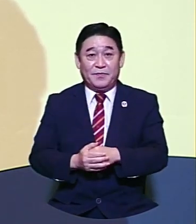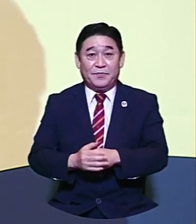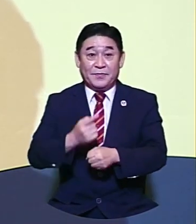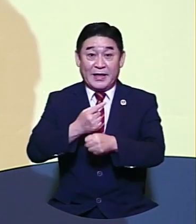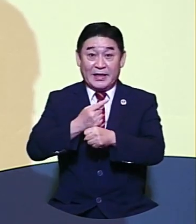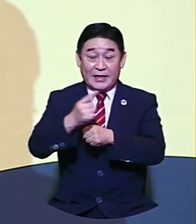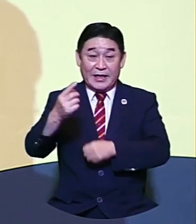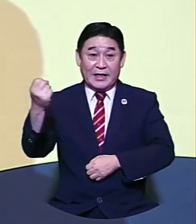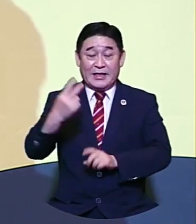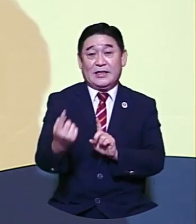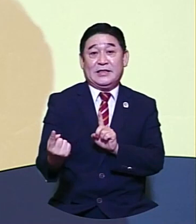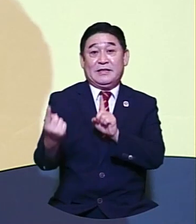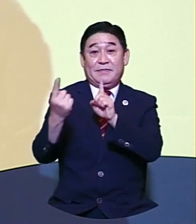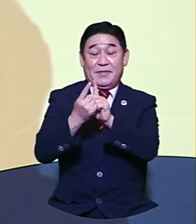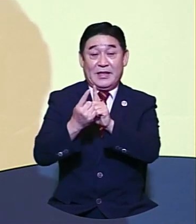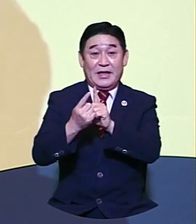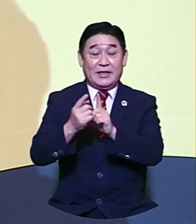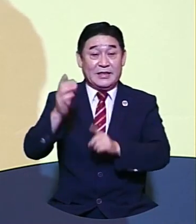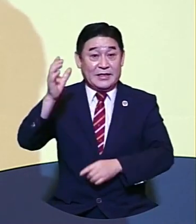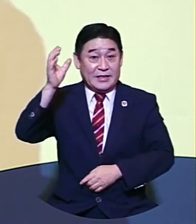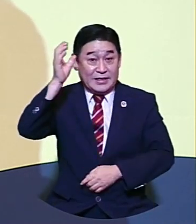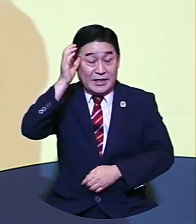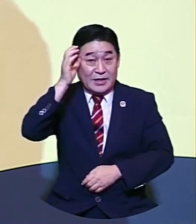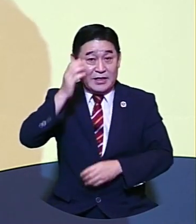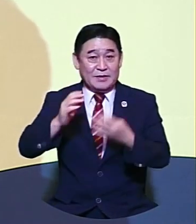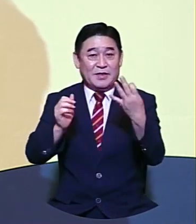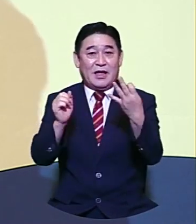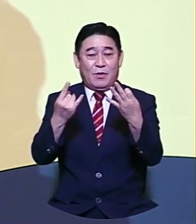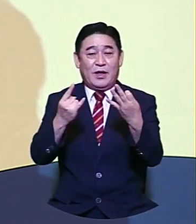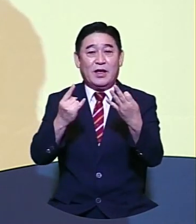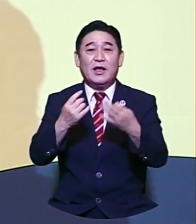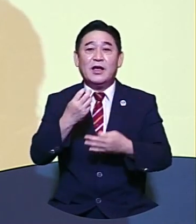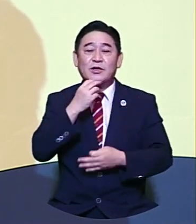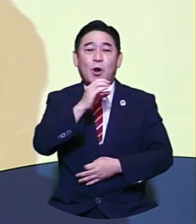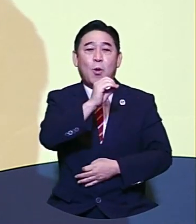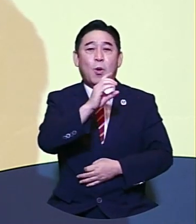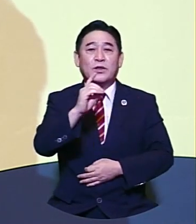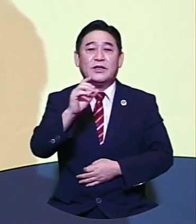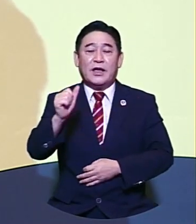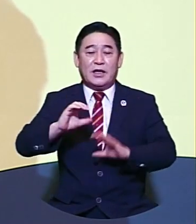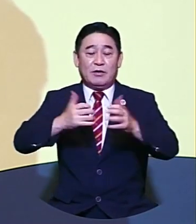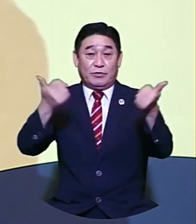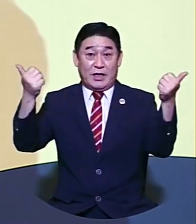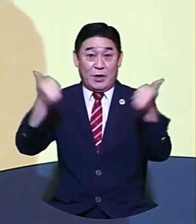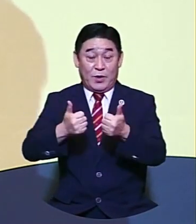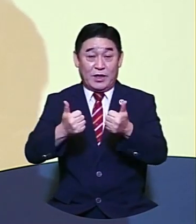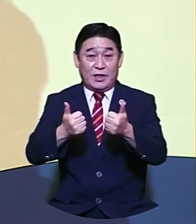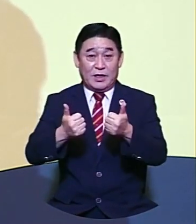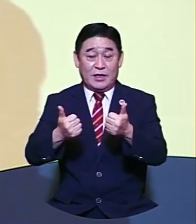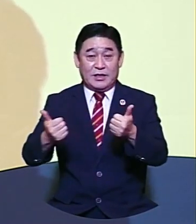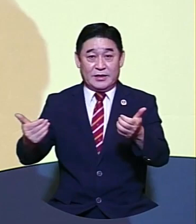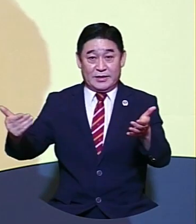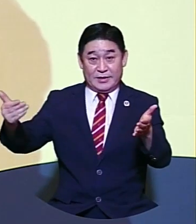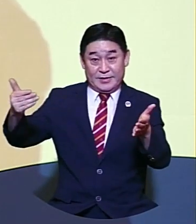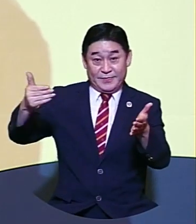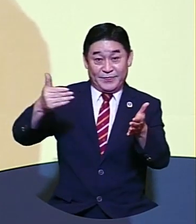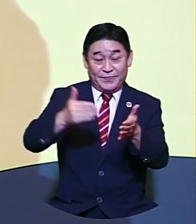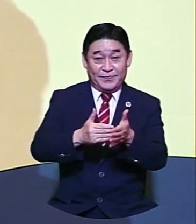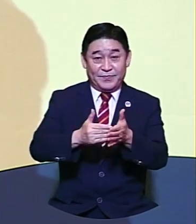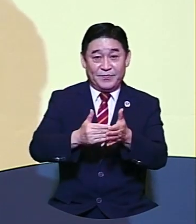us till the very end, and hope to see you next year. And we would like to now conclude